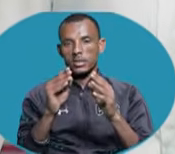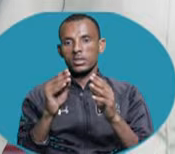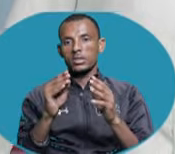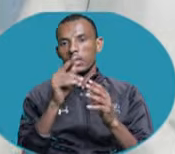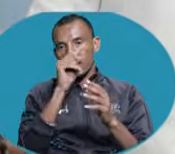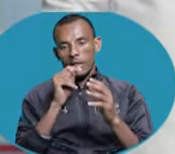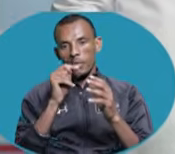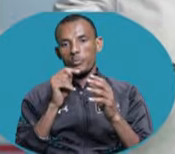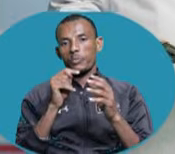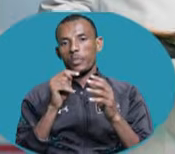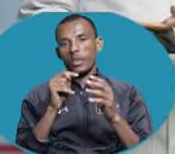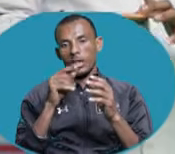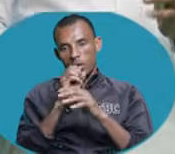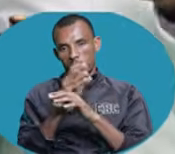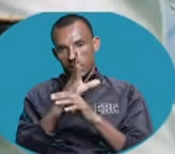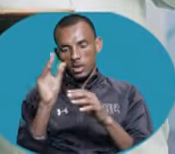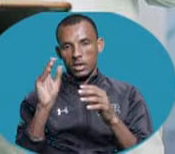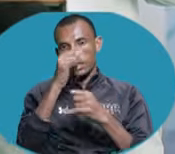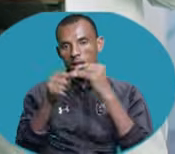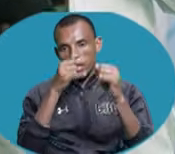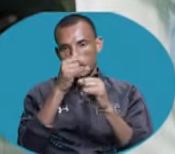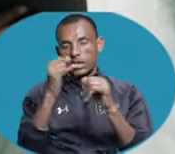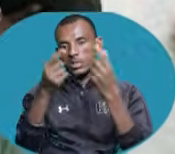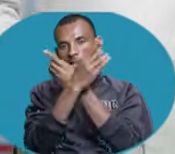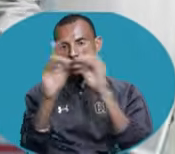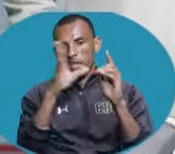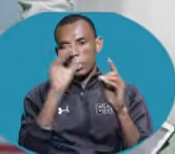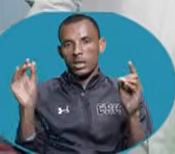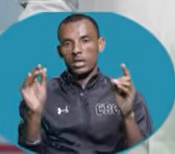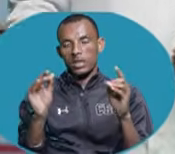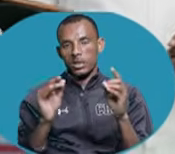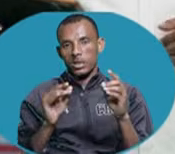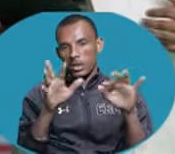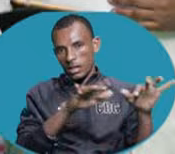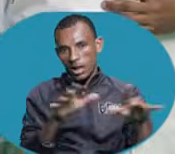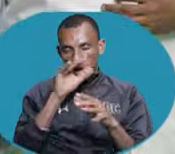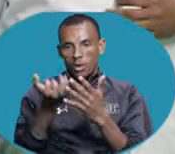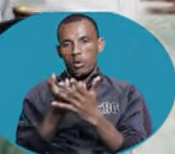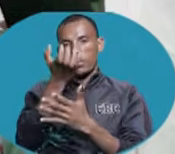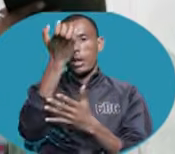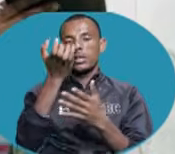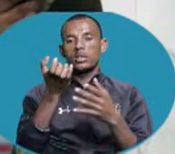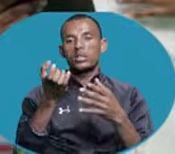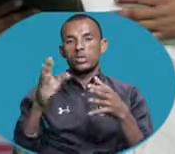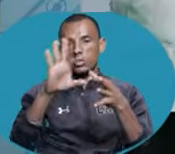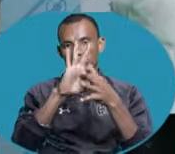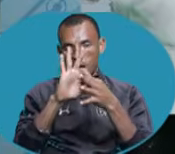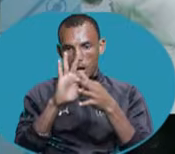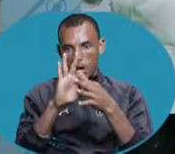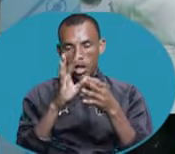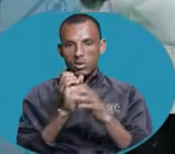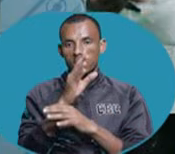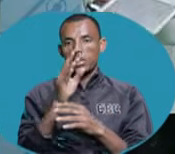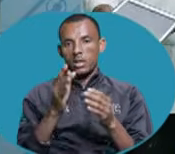Social Council. Let us each one by one. The first one, the General Assembly. This is the representative of UN member